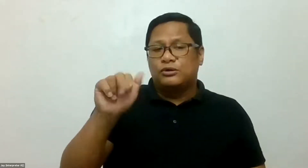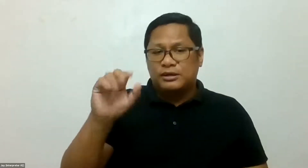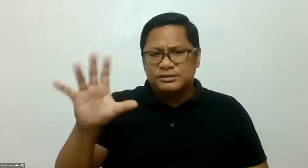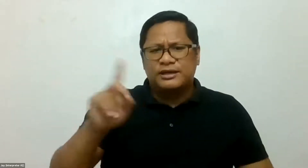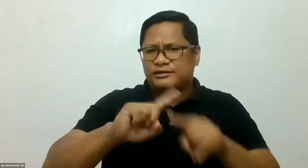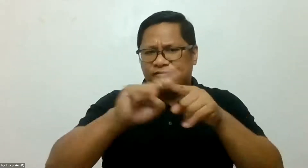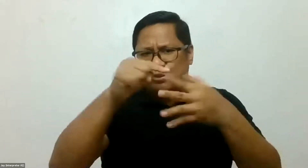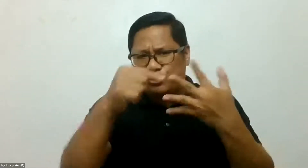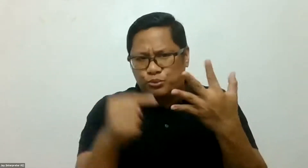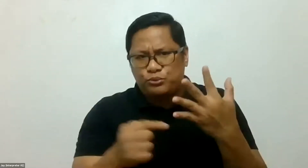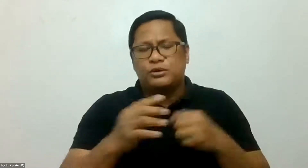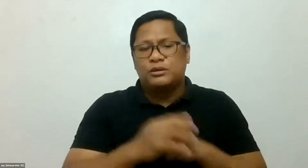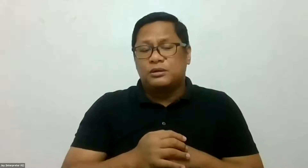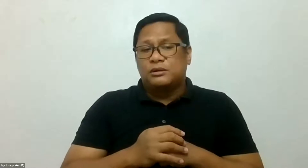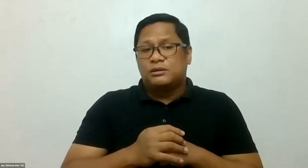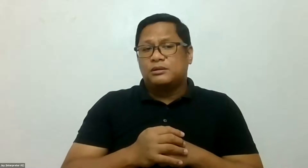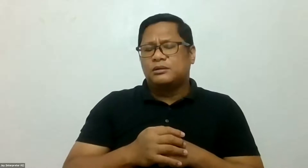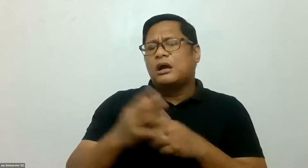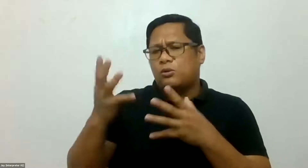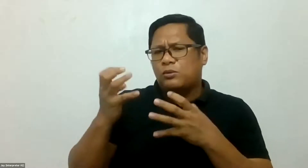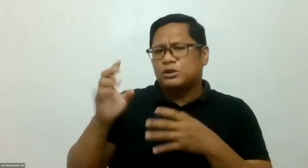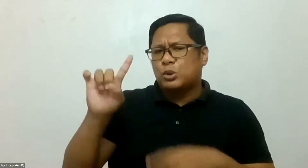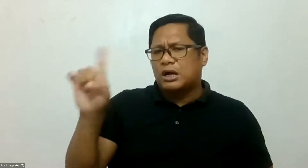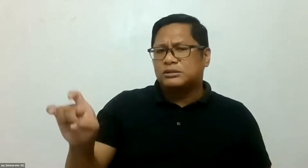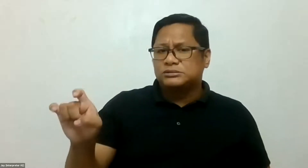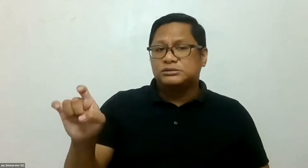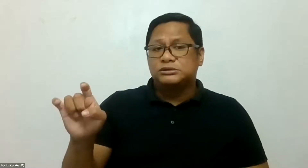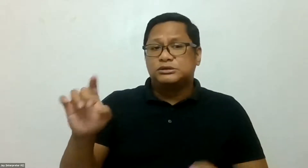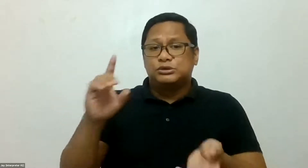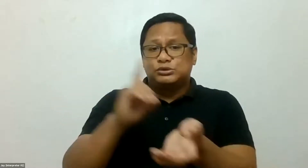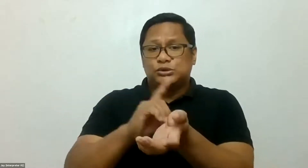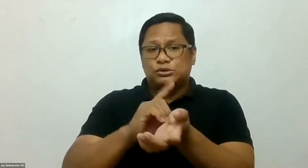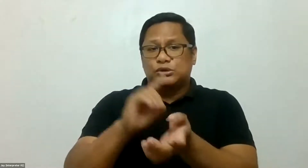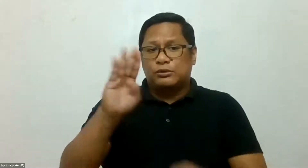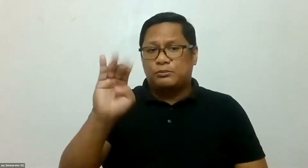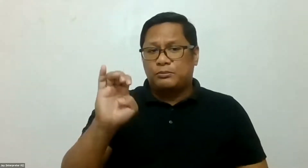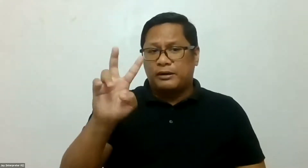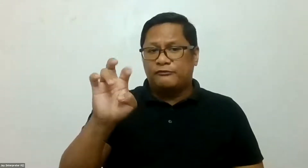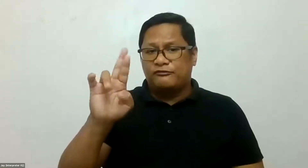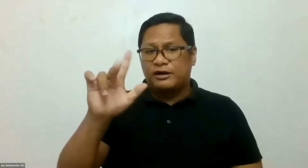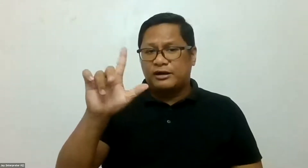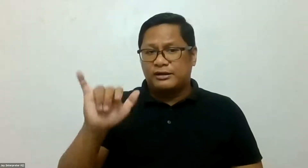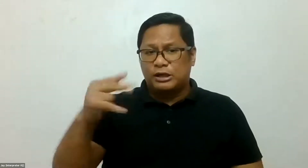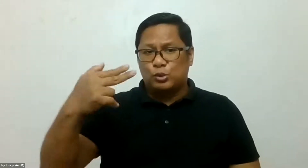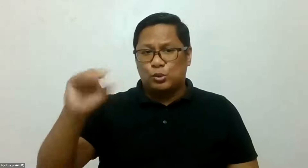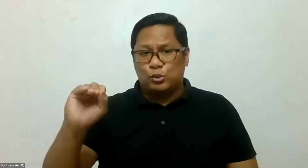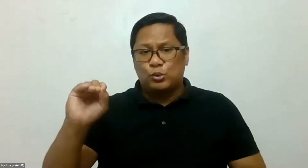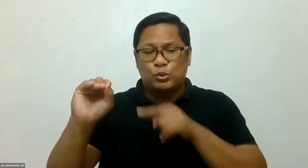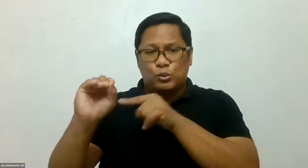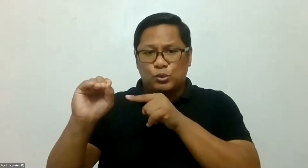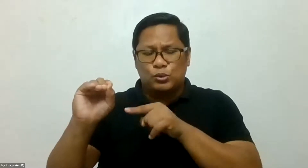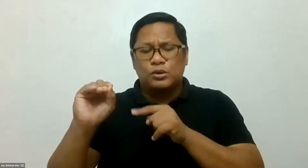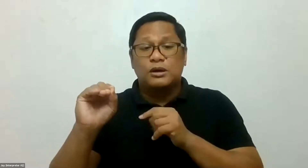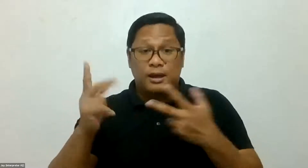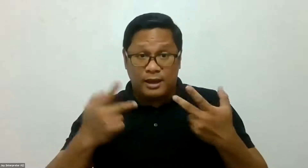others. I'd probably like to ask Doc Beverly Ho if there is already